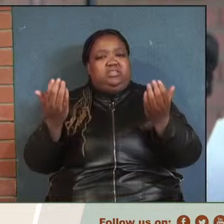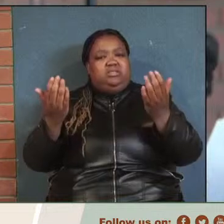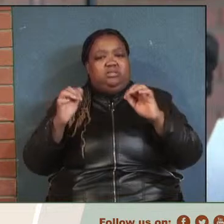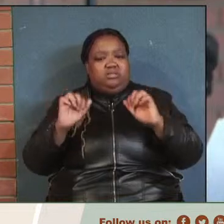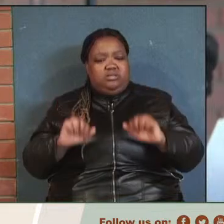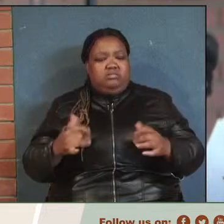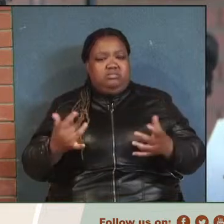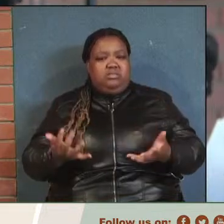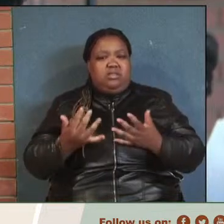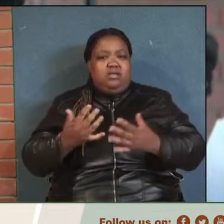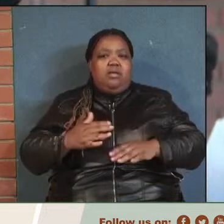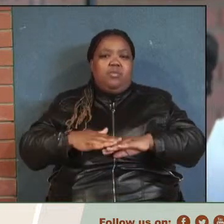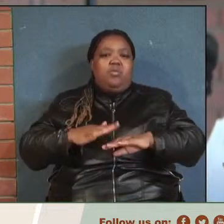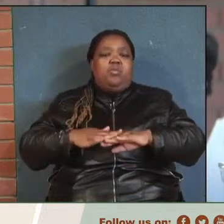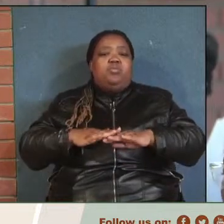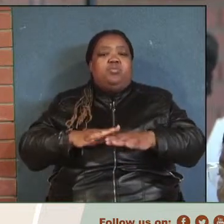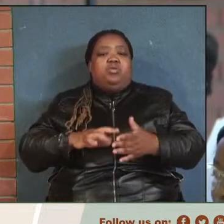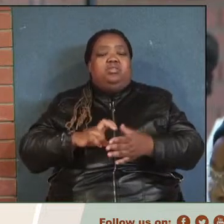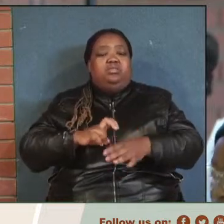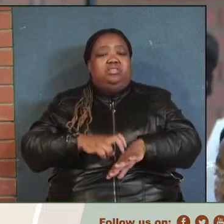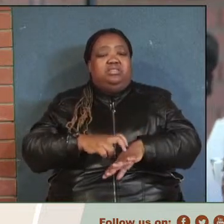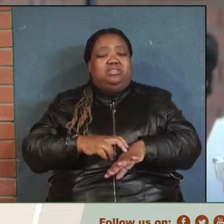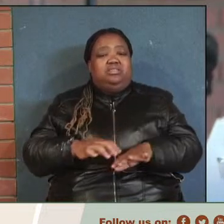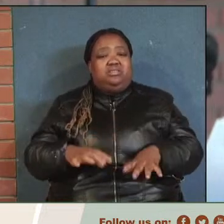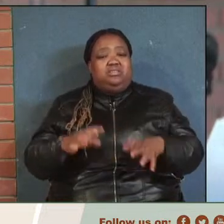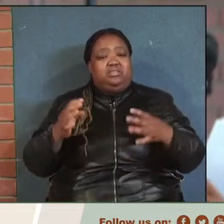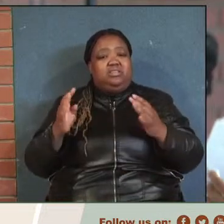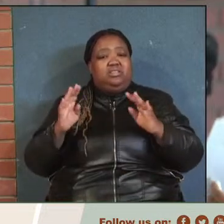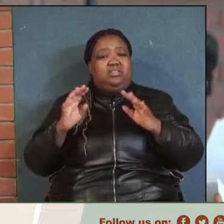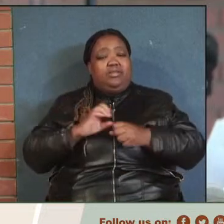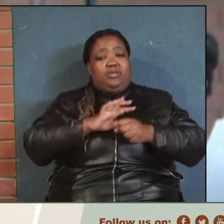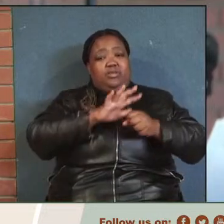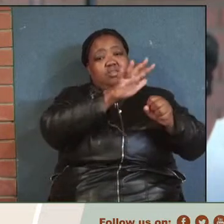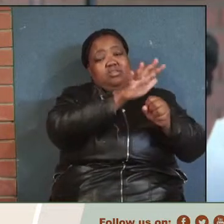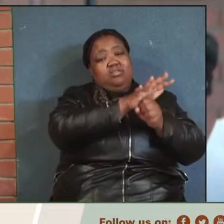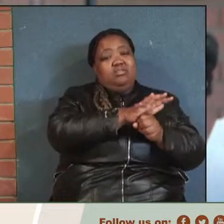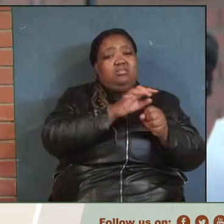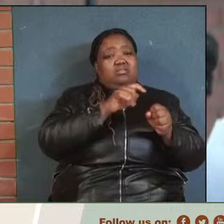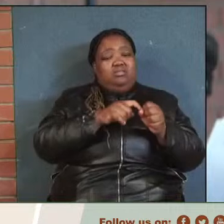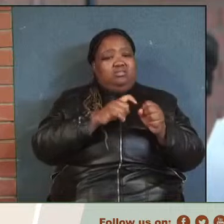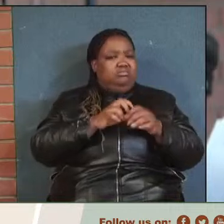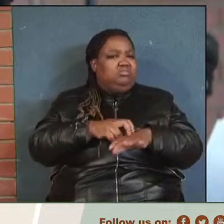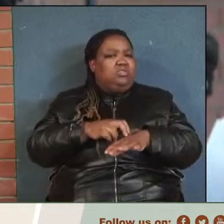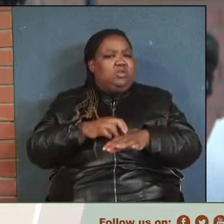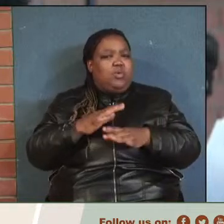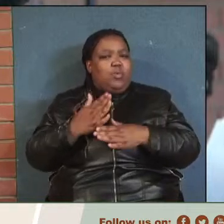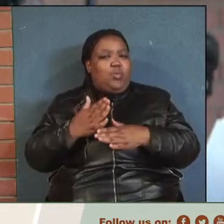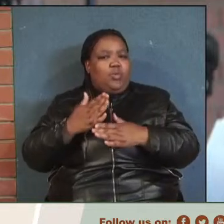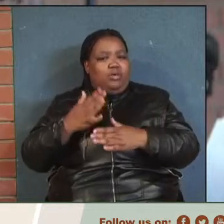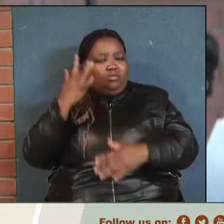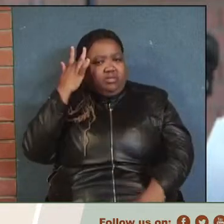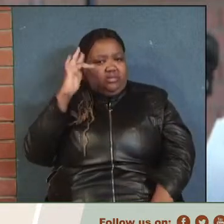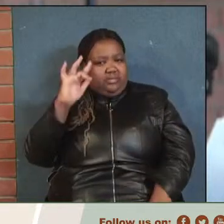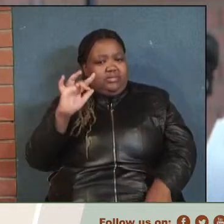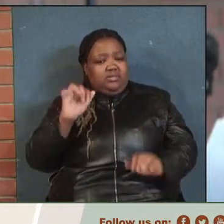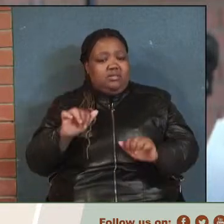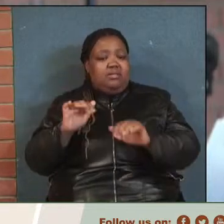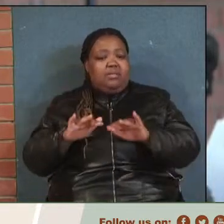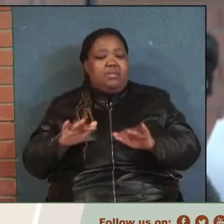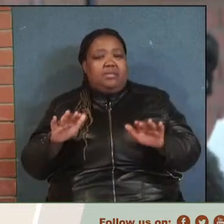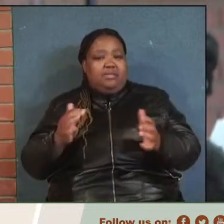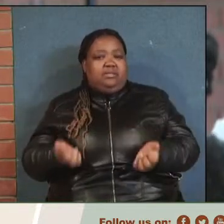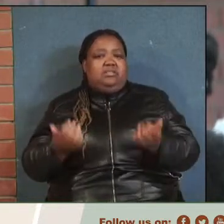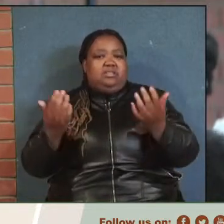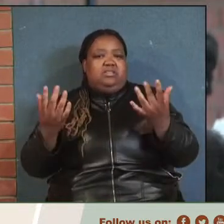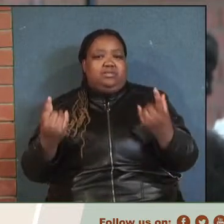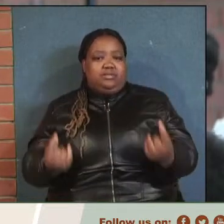ongoing demand, and the COVID-19 also contributed to the need to work smarter and better in providing services to the public. A